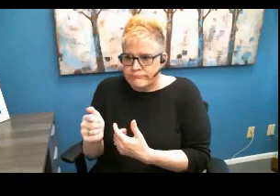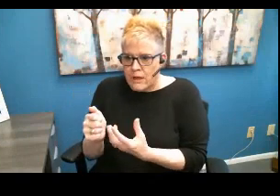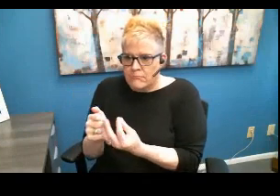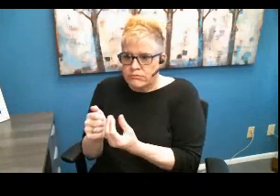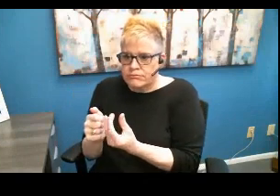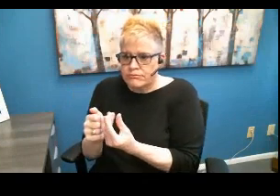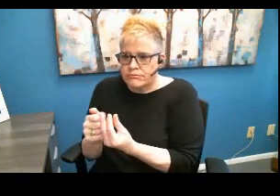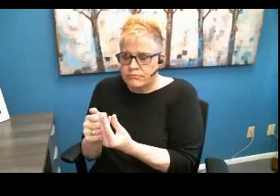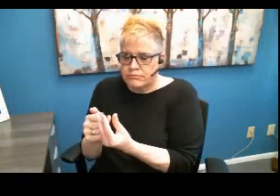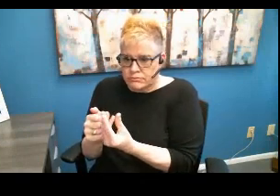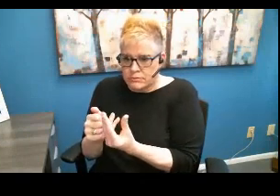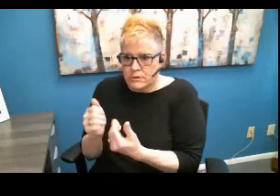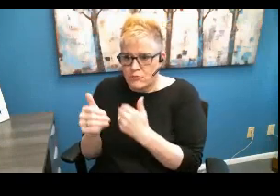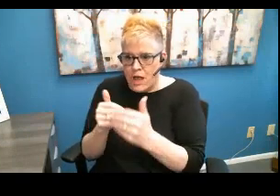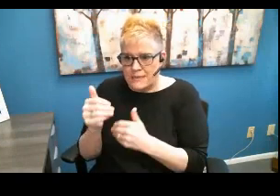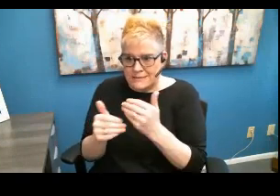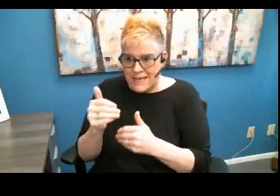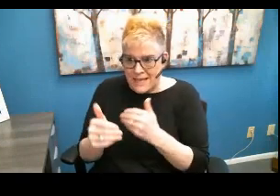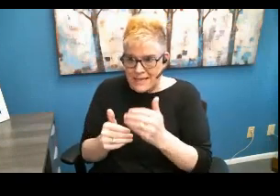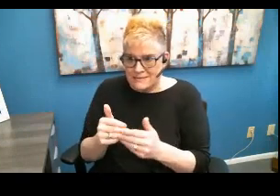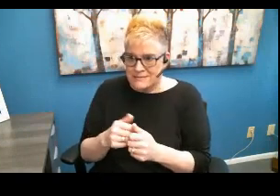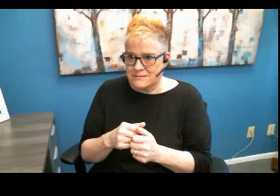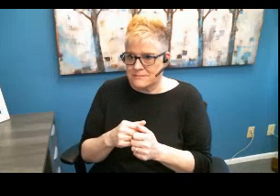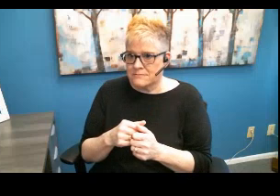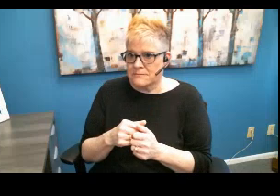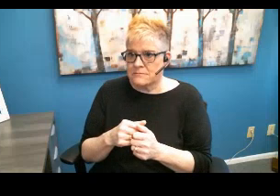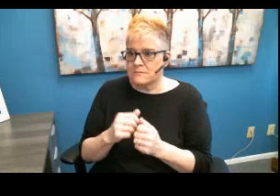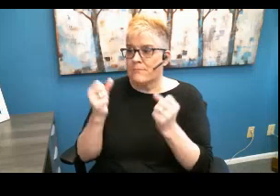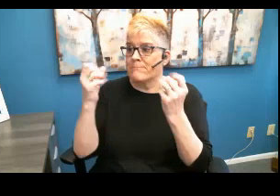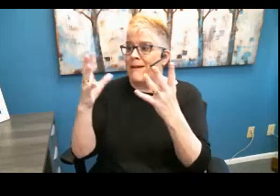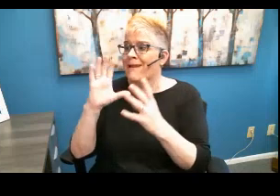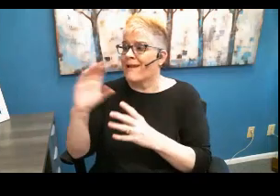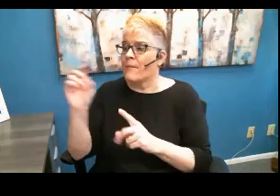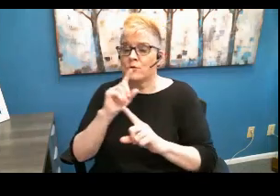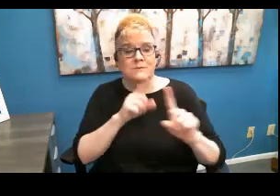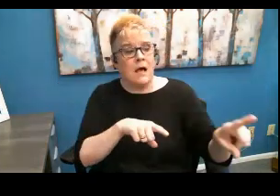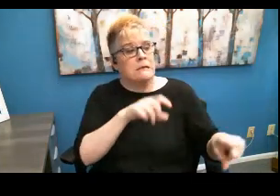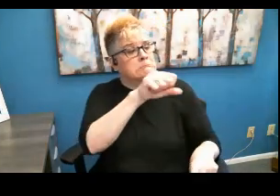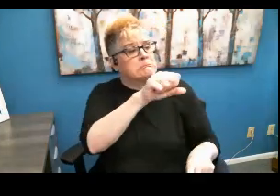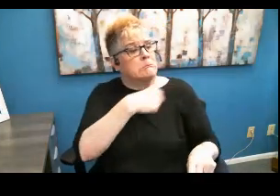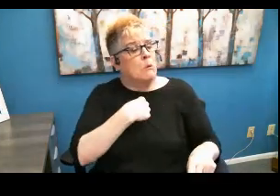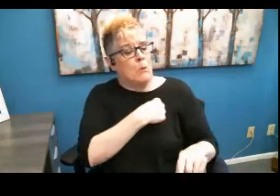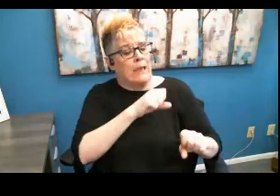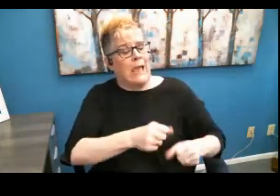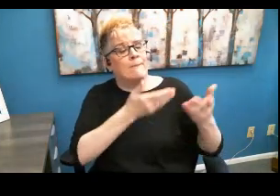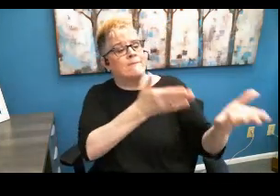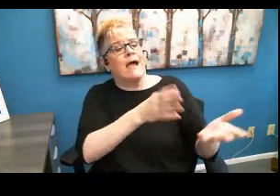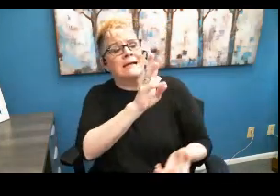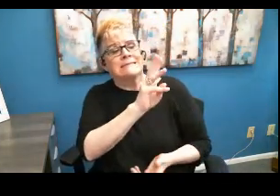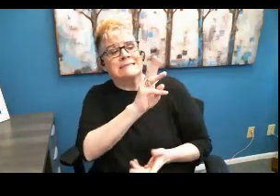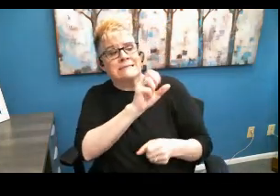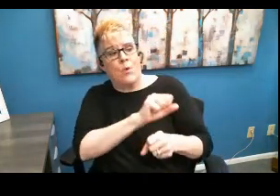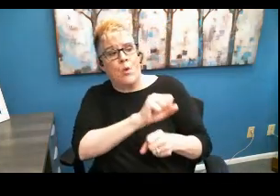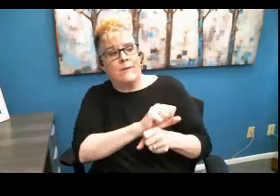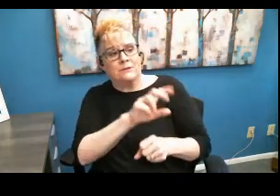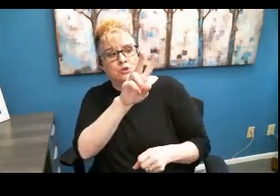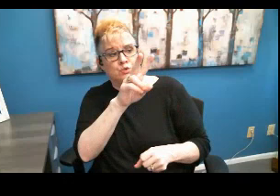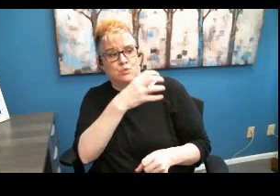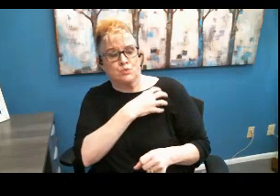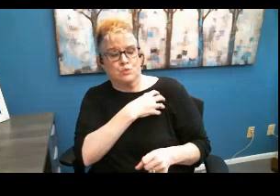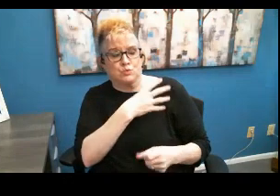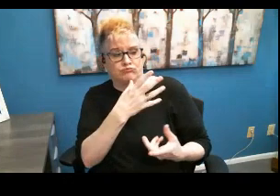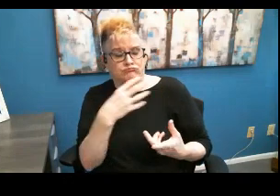here. Other companies will respond back and say, yes, we can provide 16 employees and 2 supervisors, or we